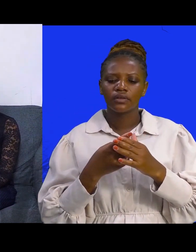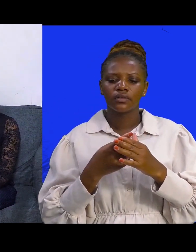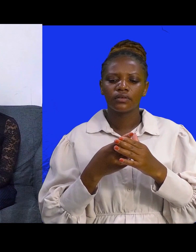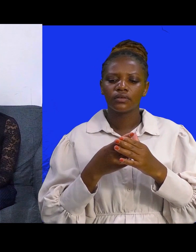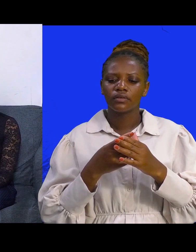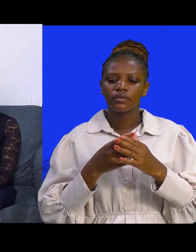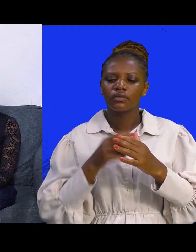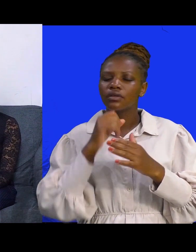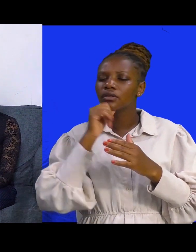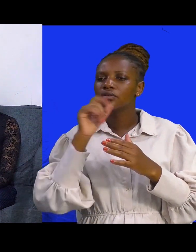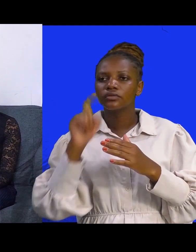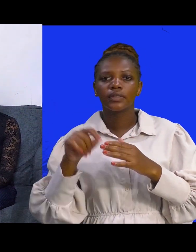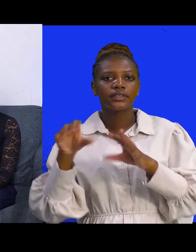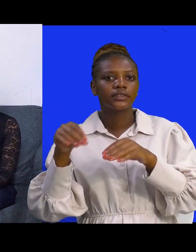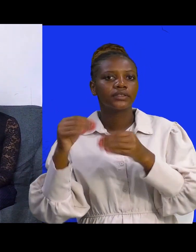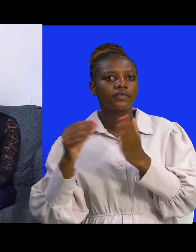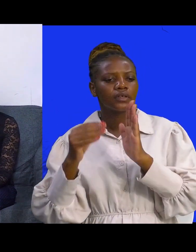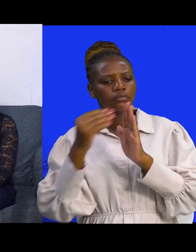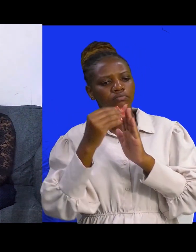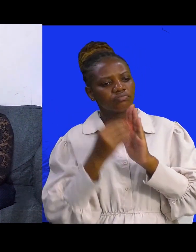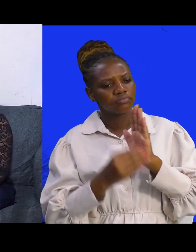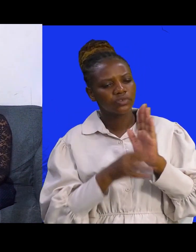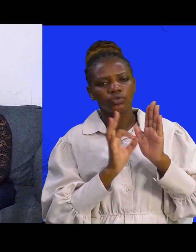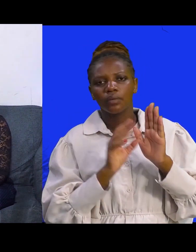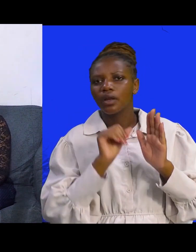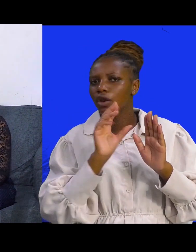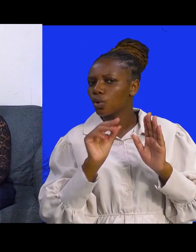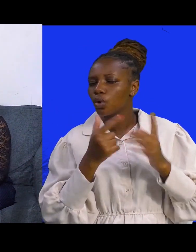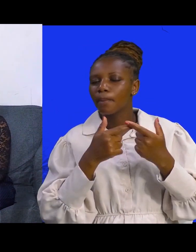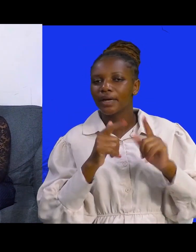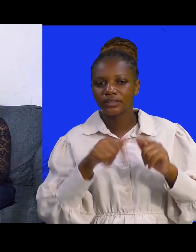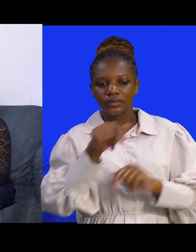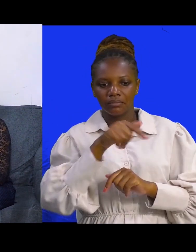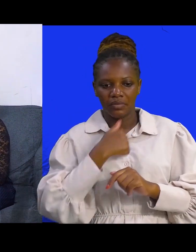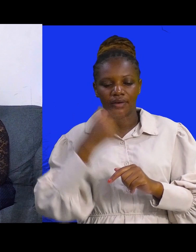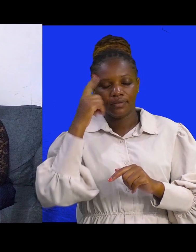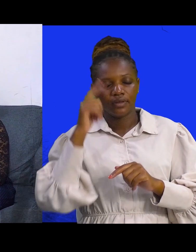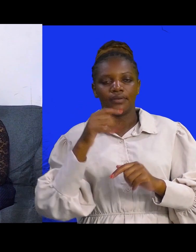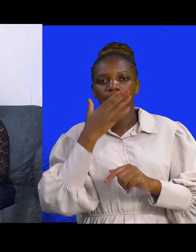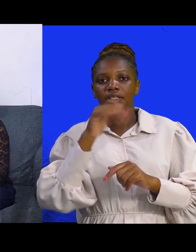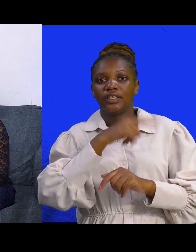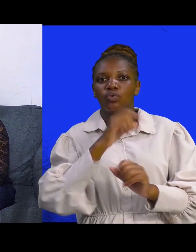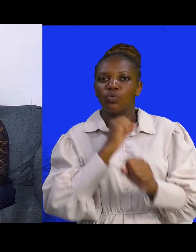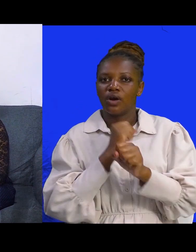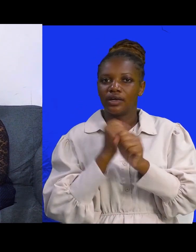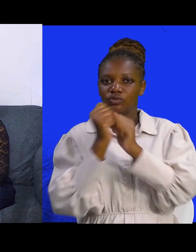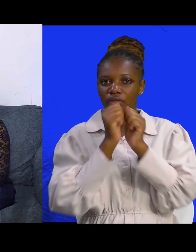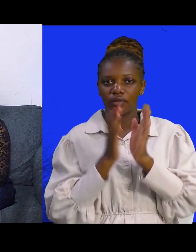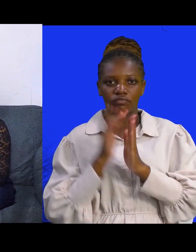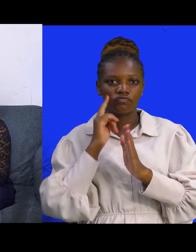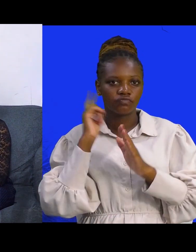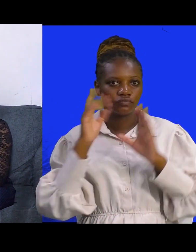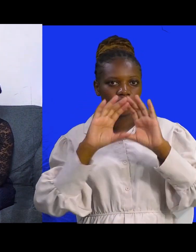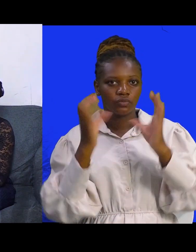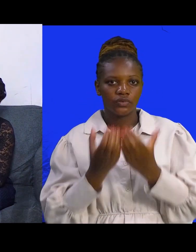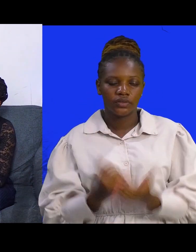correctly, not necessarily giving them a script to interpret in their own way, but working together and saying this